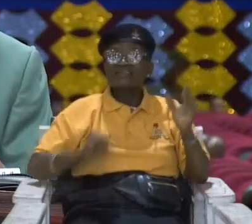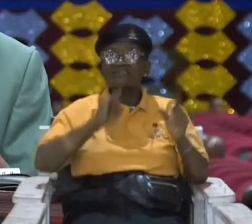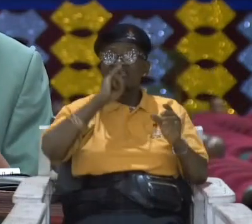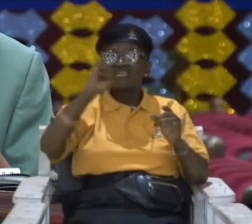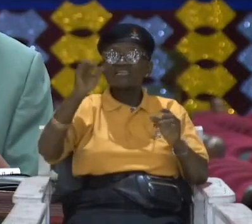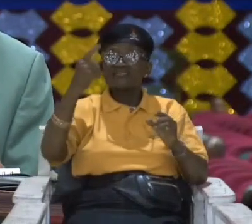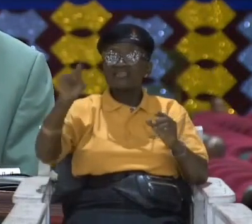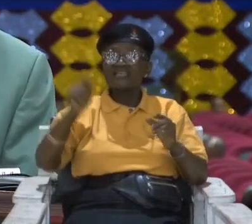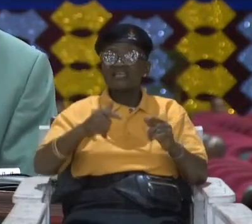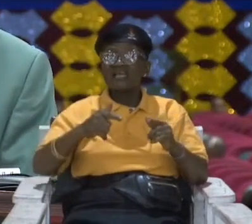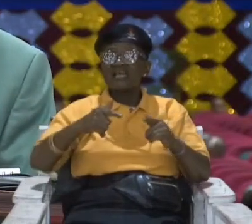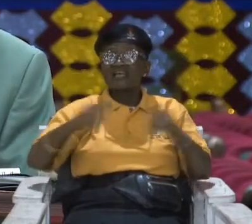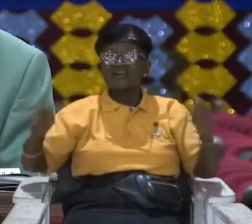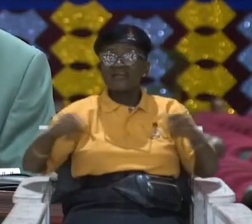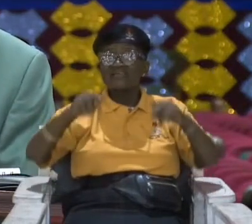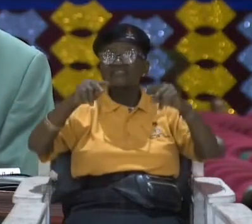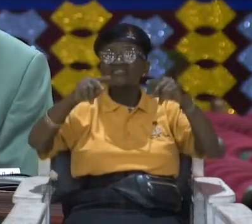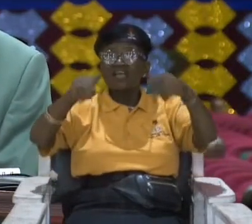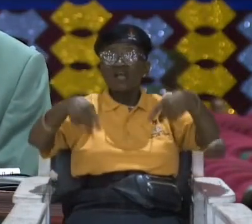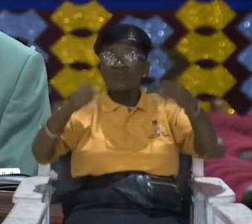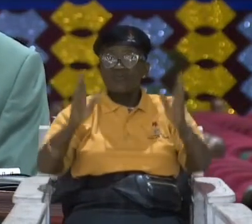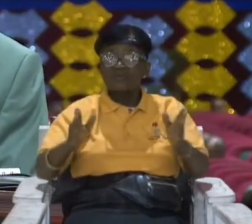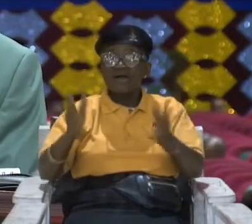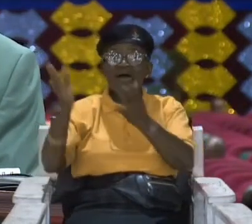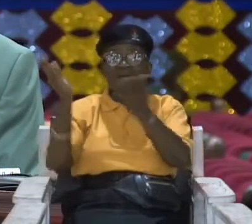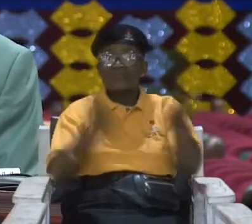brings breakthroughs.